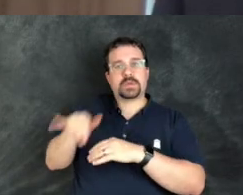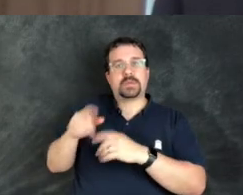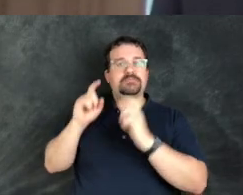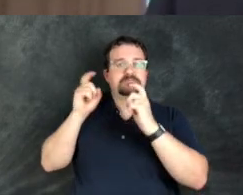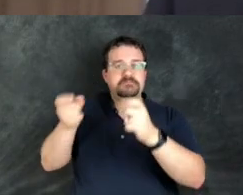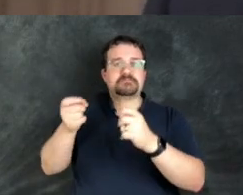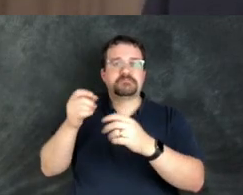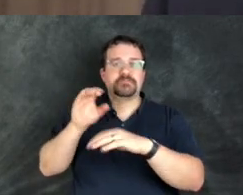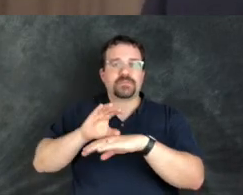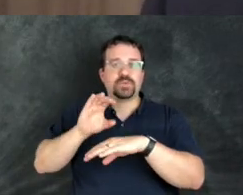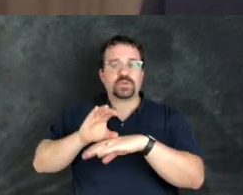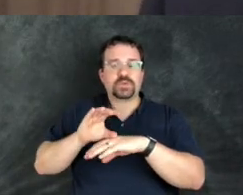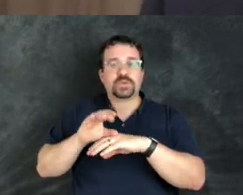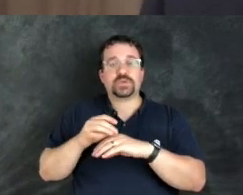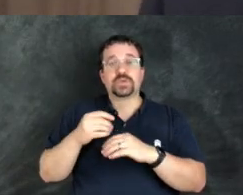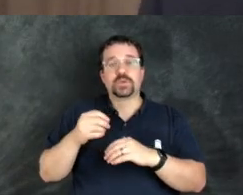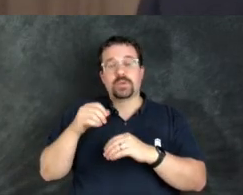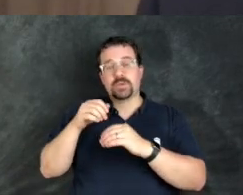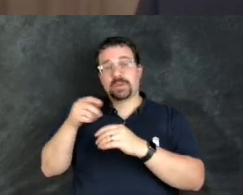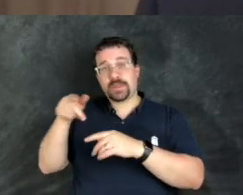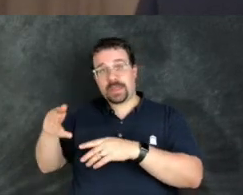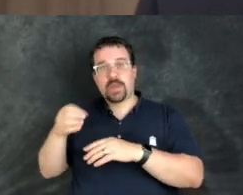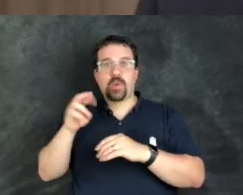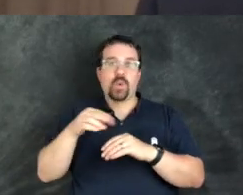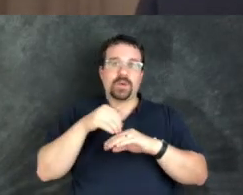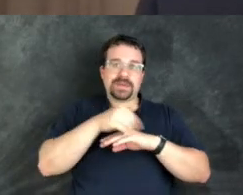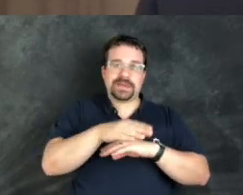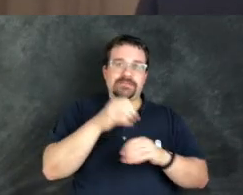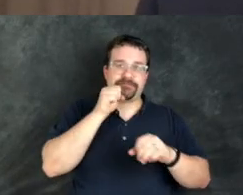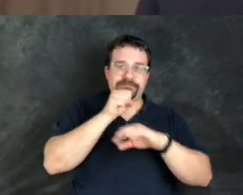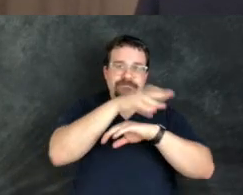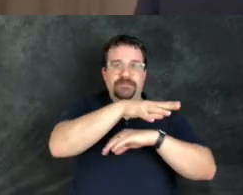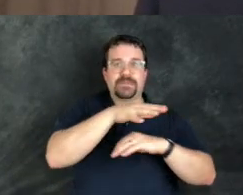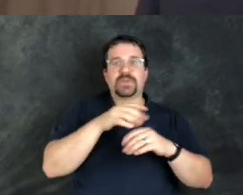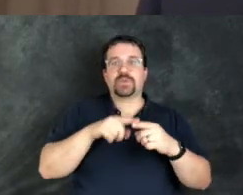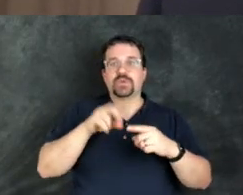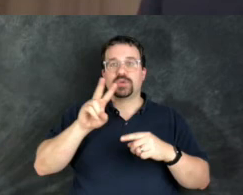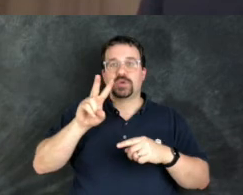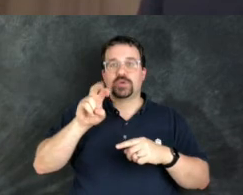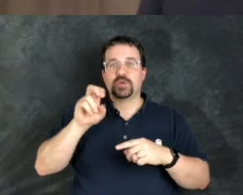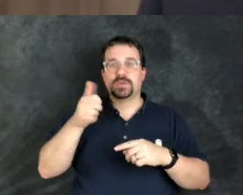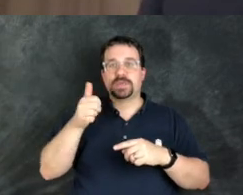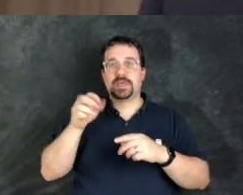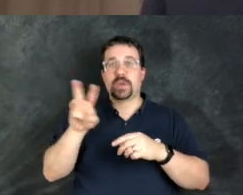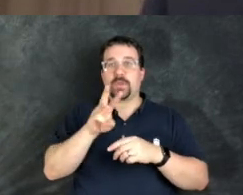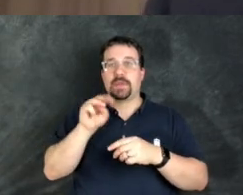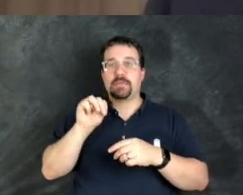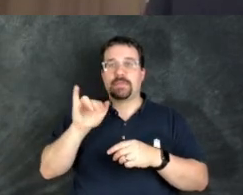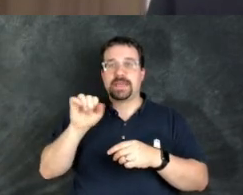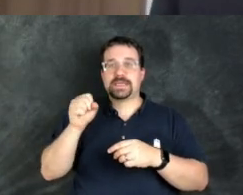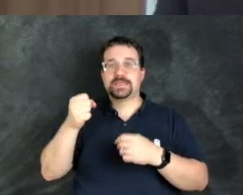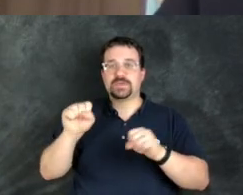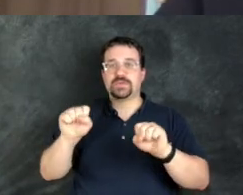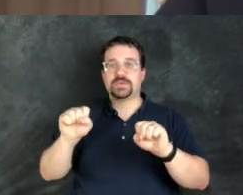and offerings, or send your offering directly to the church at 210 West Main Street, Greenfield, Indiana,